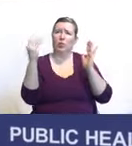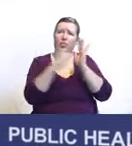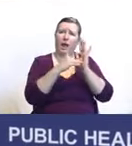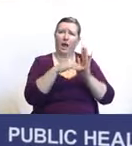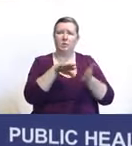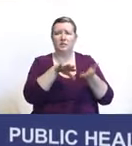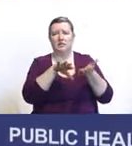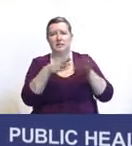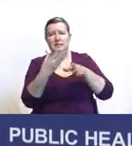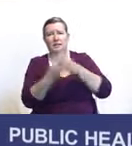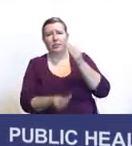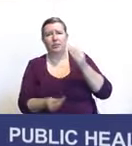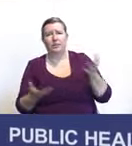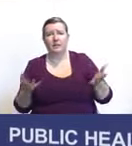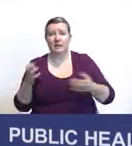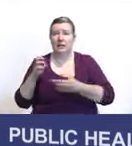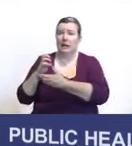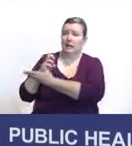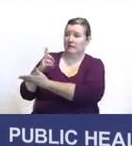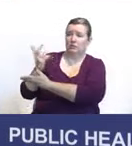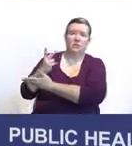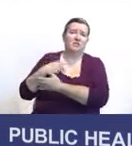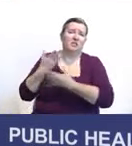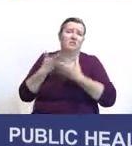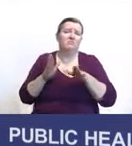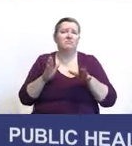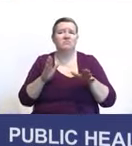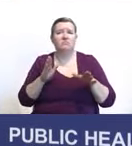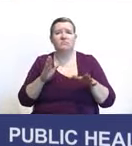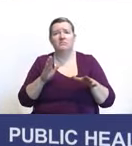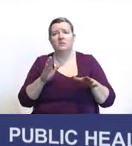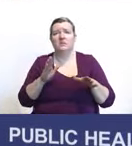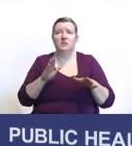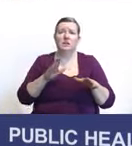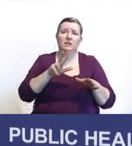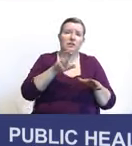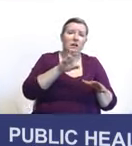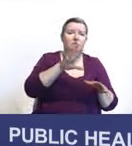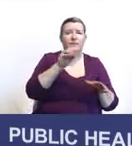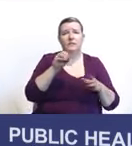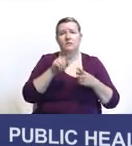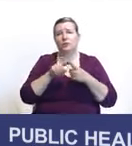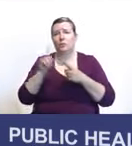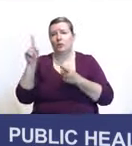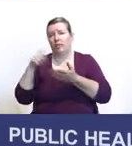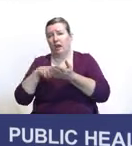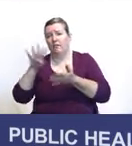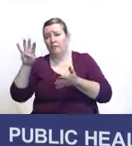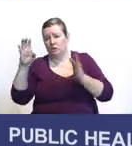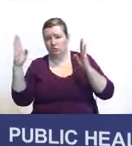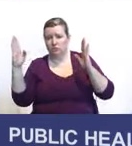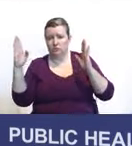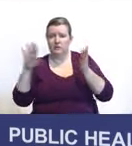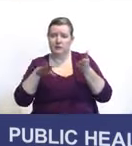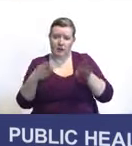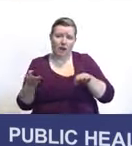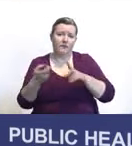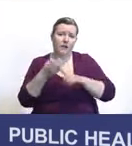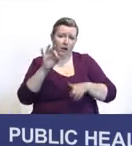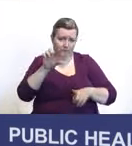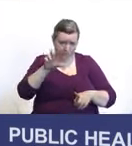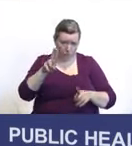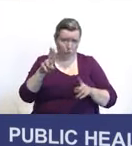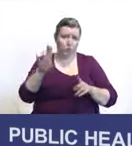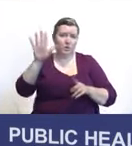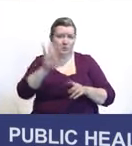Closer to 1,000. We usually range somewhere between about 350 to 1,400, depending on the year. So about 1,000 is